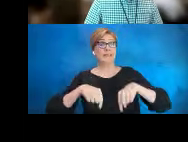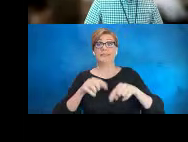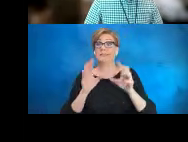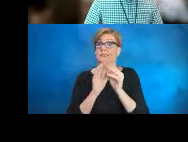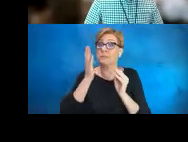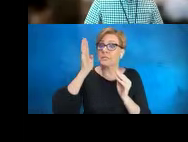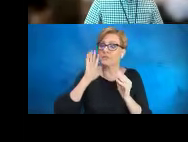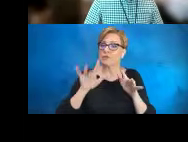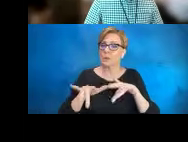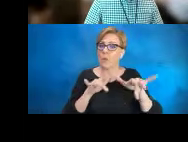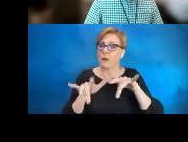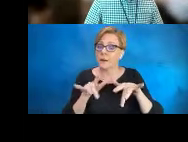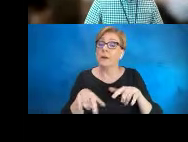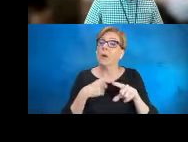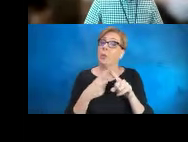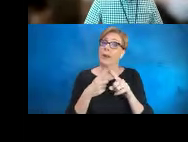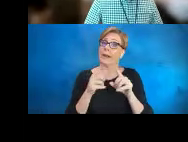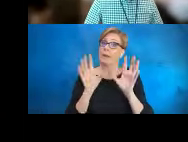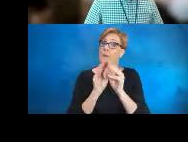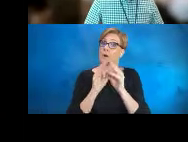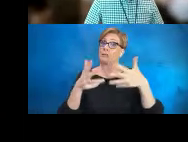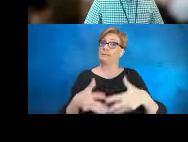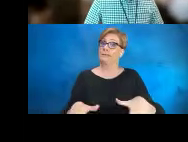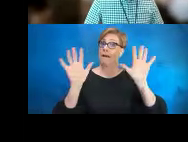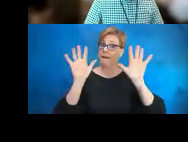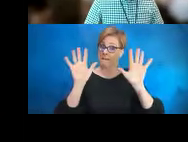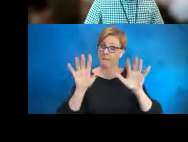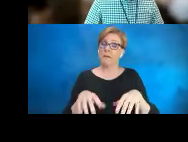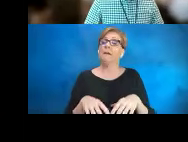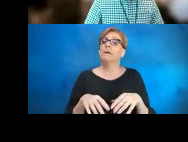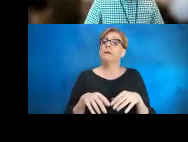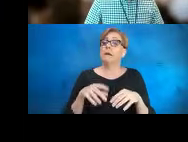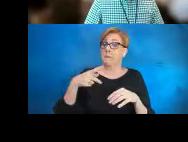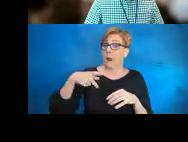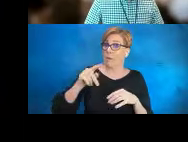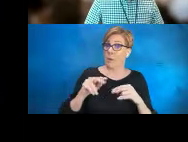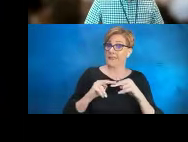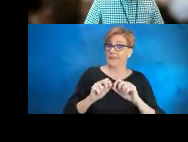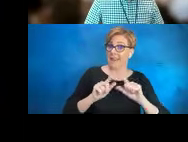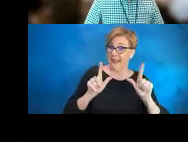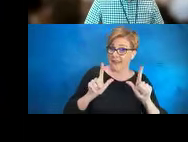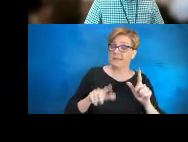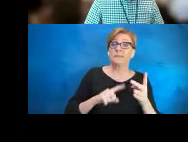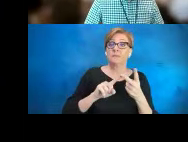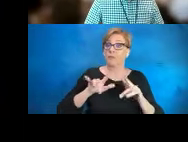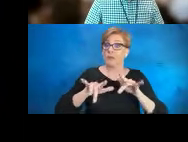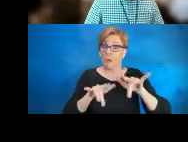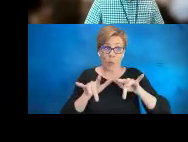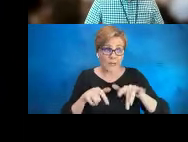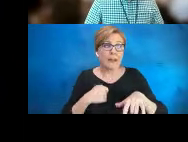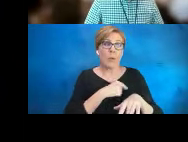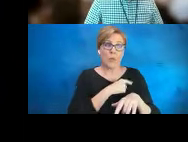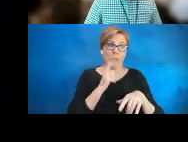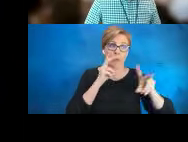conclusion of the webinar, the slides and the recording of today's presentation will be available on the Justice and